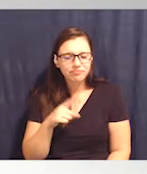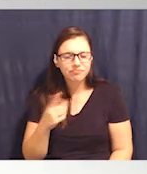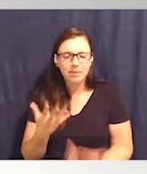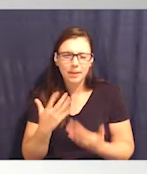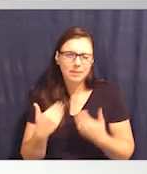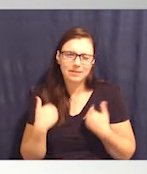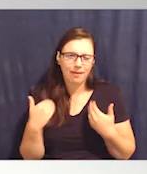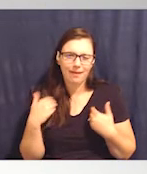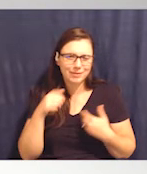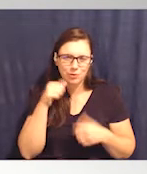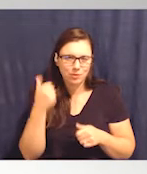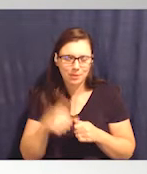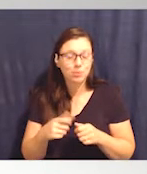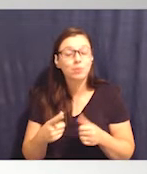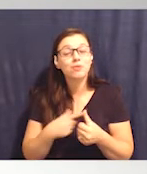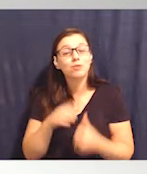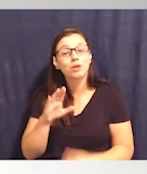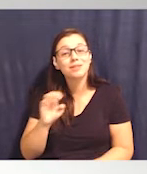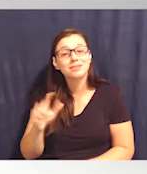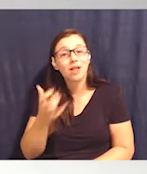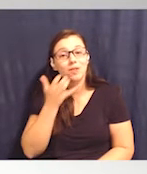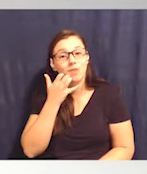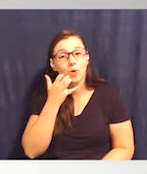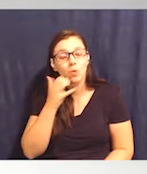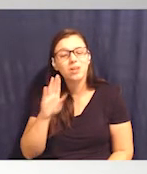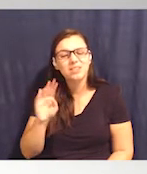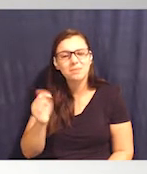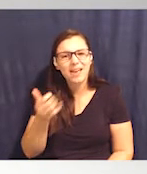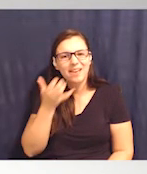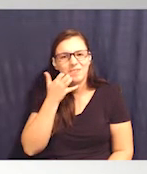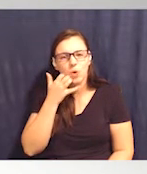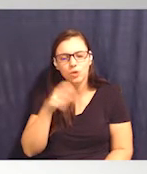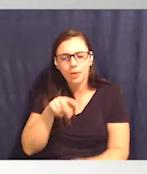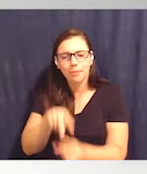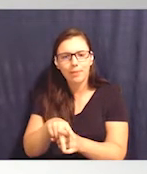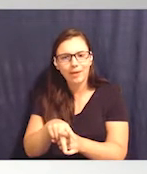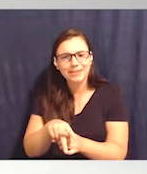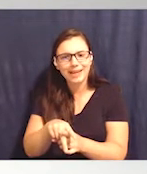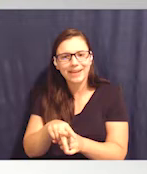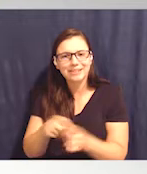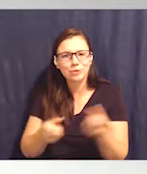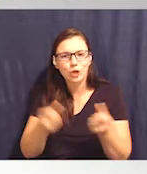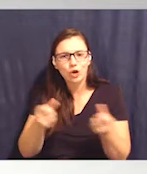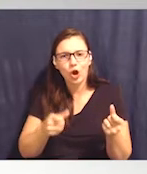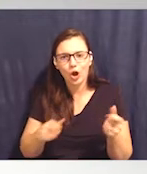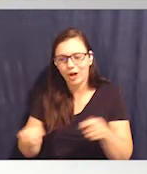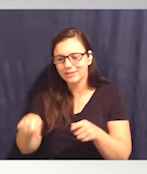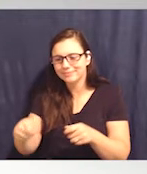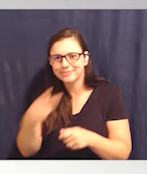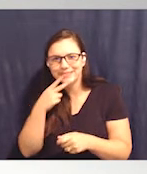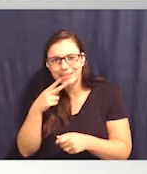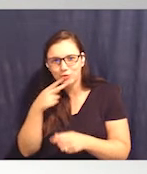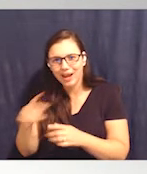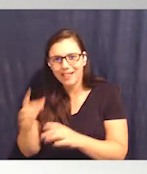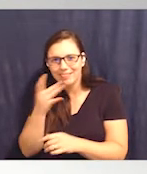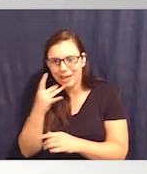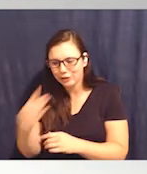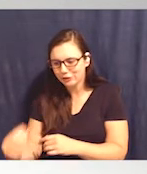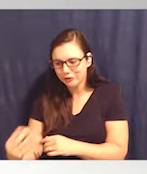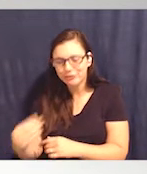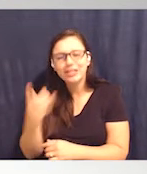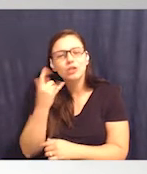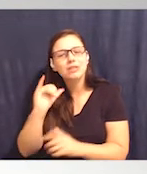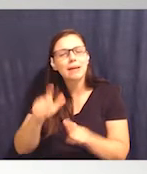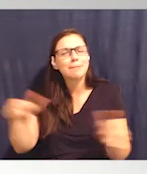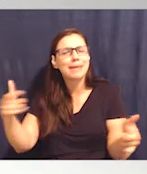cell phone was a bag phone that you plugged into the cigarette lighter. It looked like one of those army big radios they carried on their backs. And so